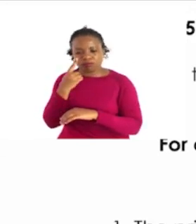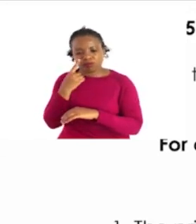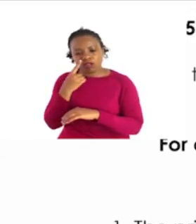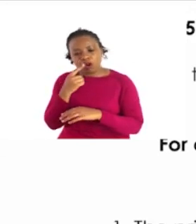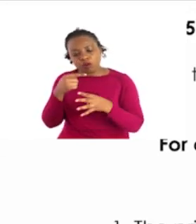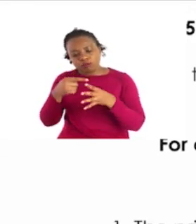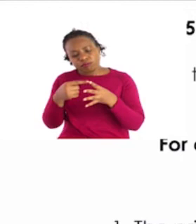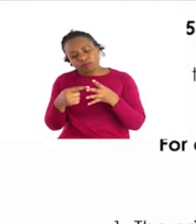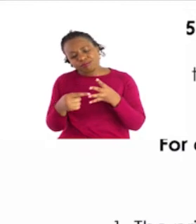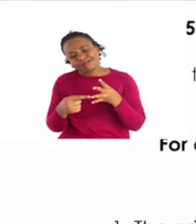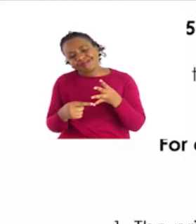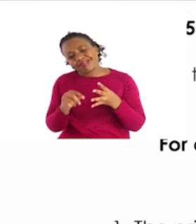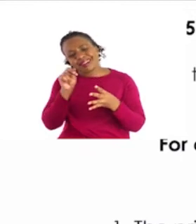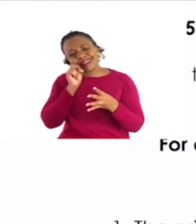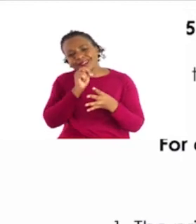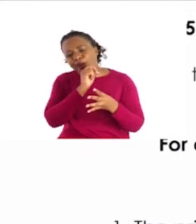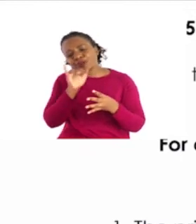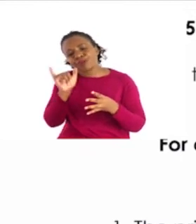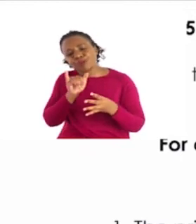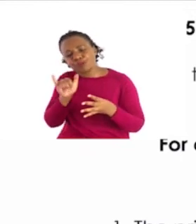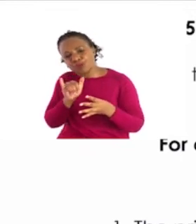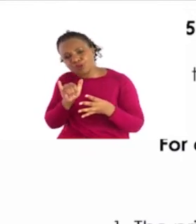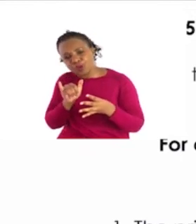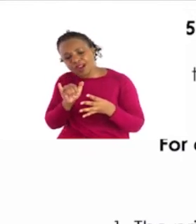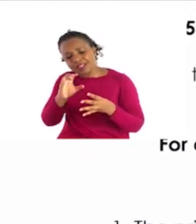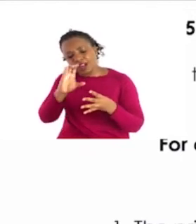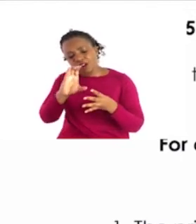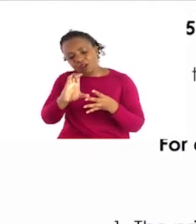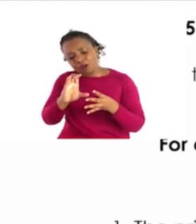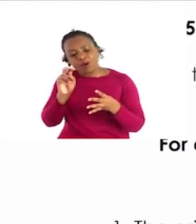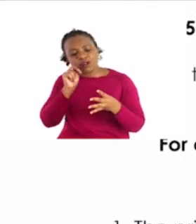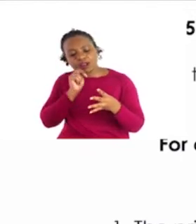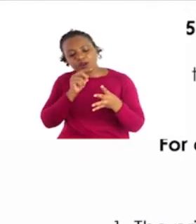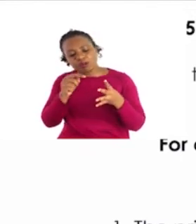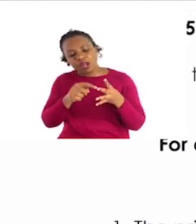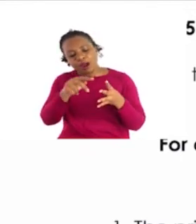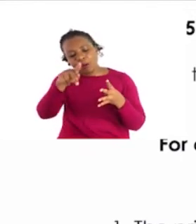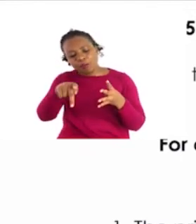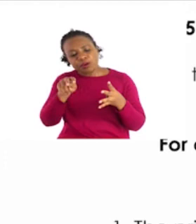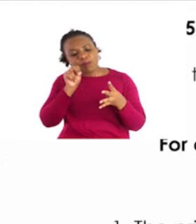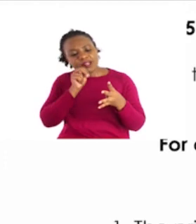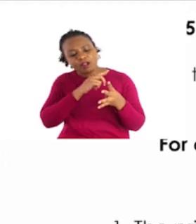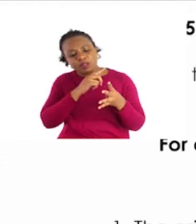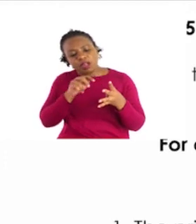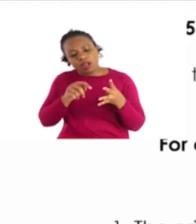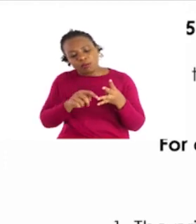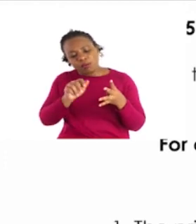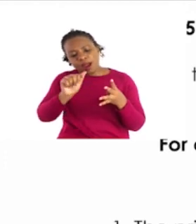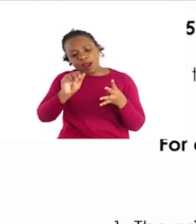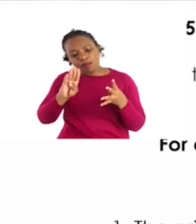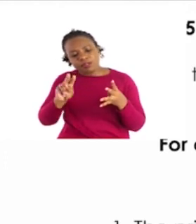you going to do? You are going to identify the underlined nouns.